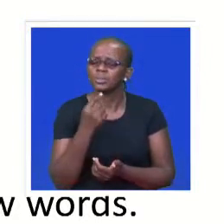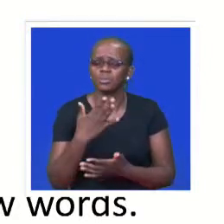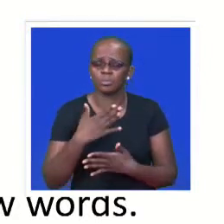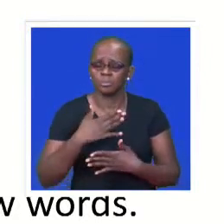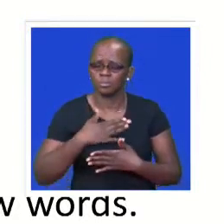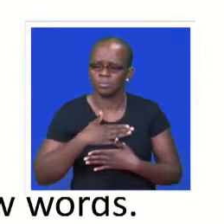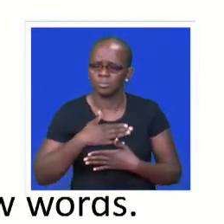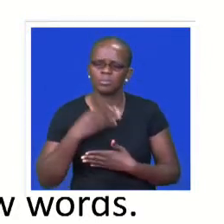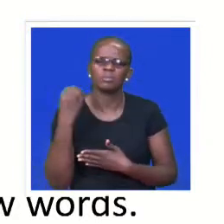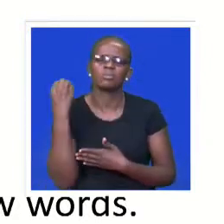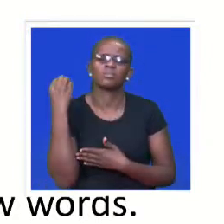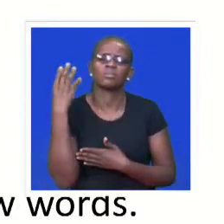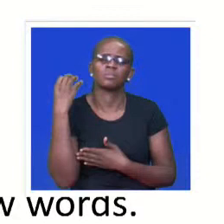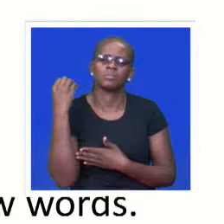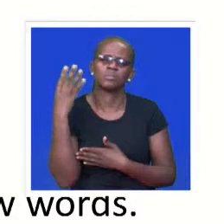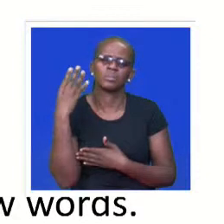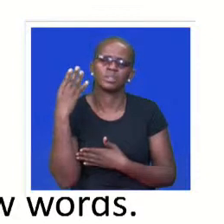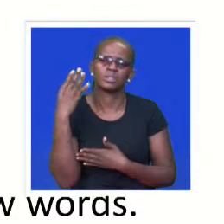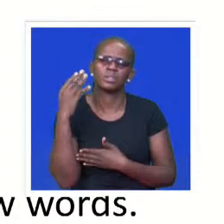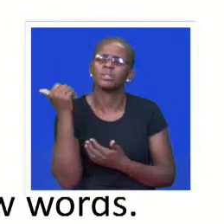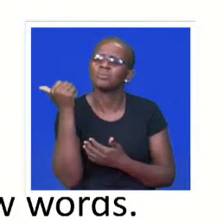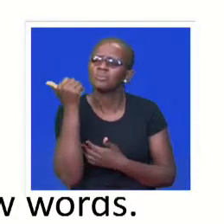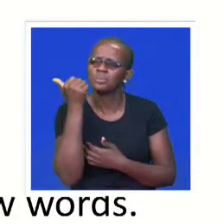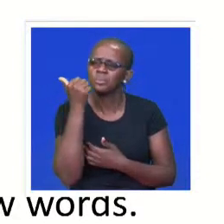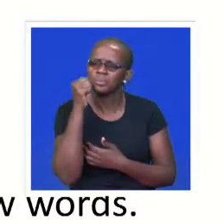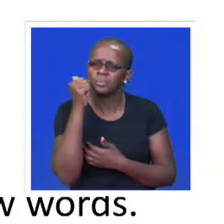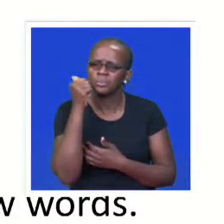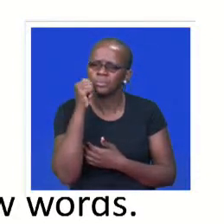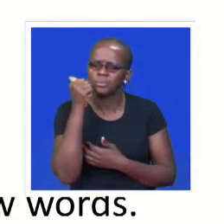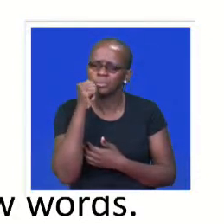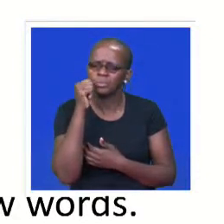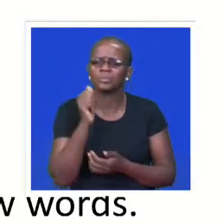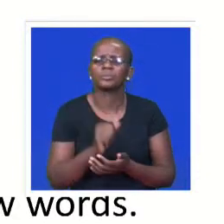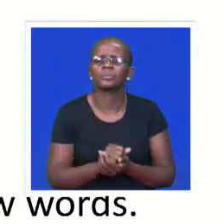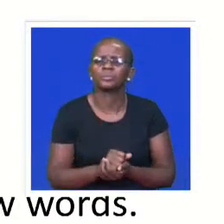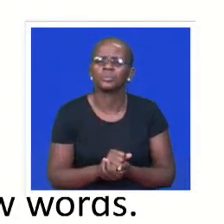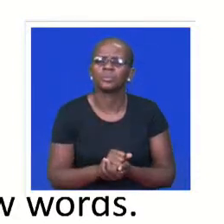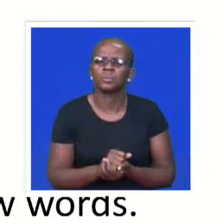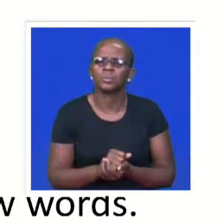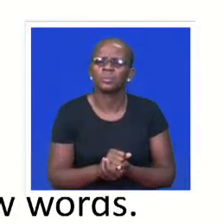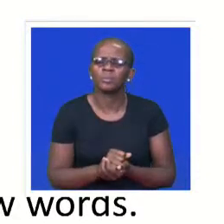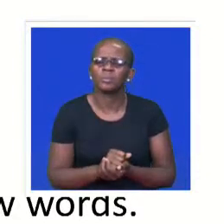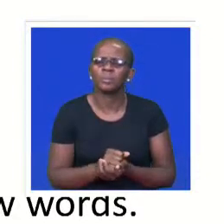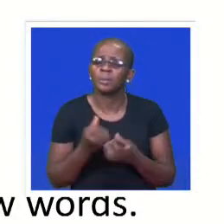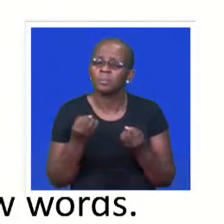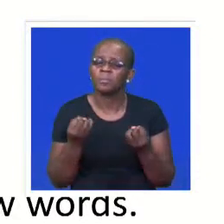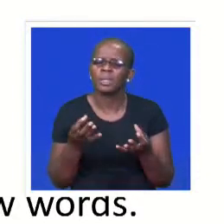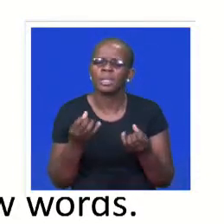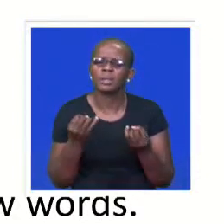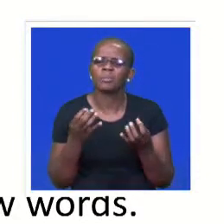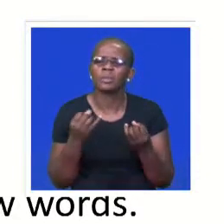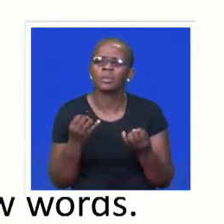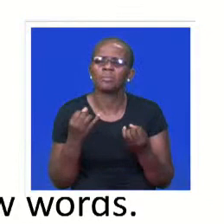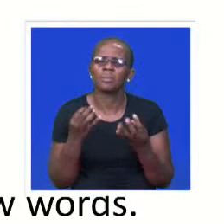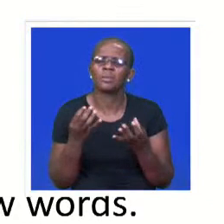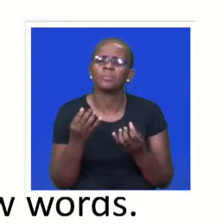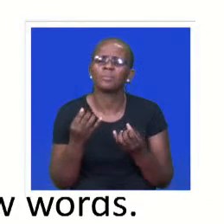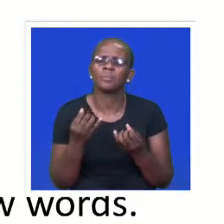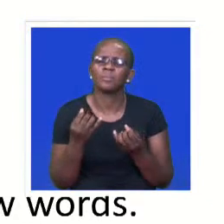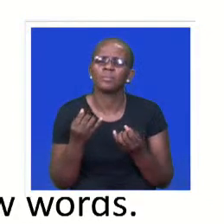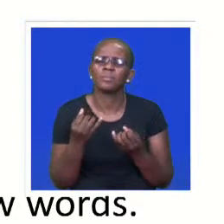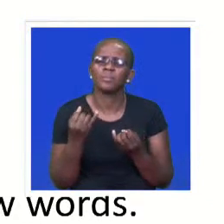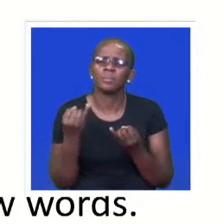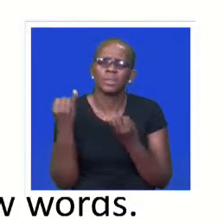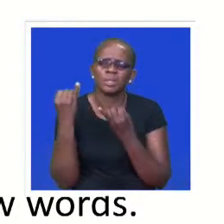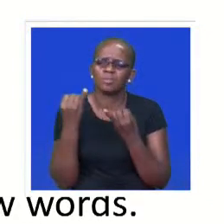beautiful. So the word beautiful is giving us more information about your sister.